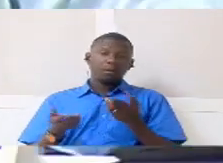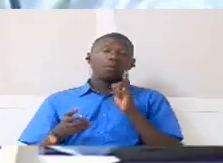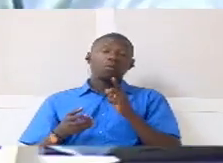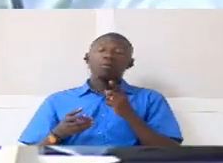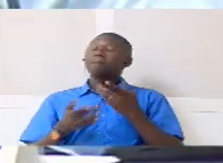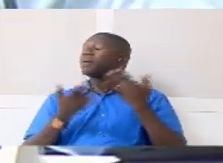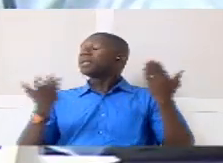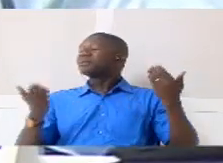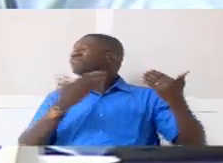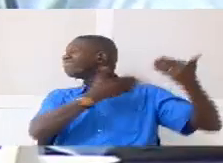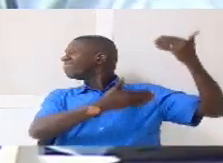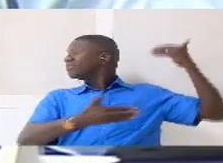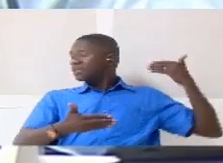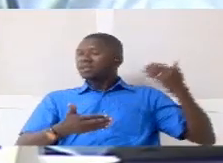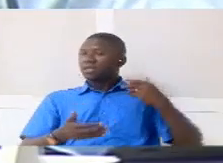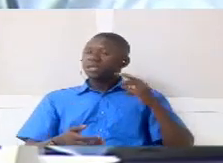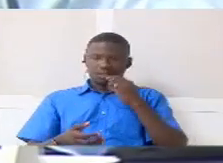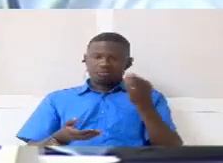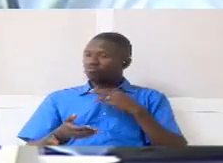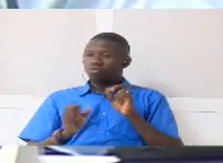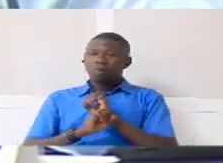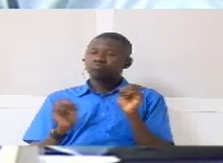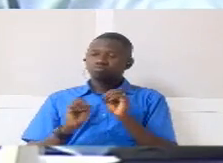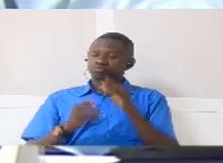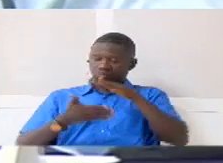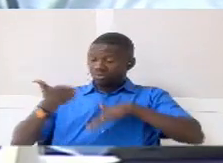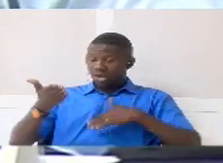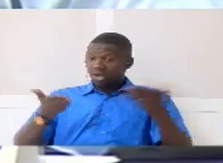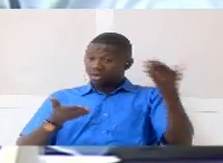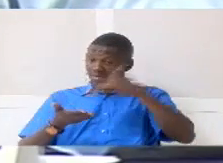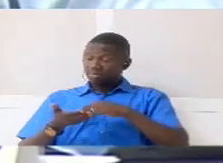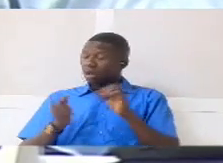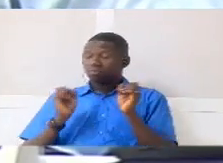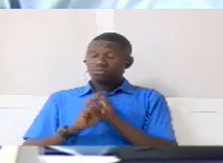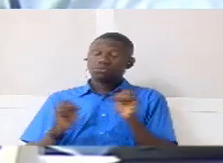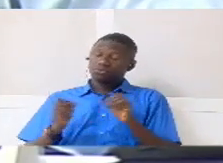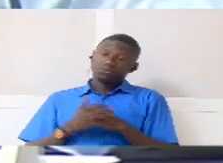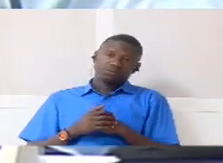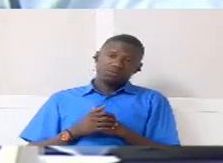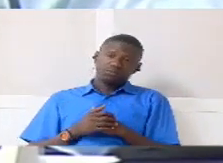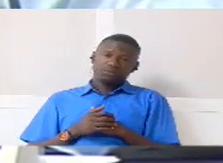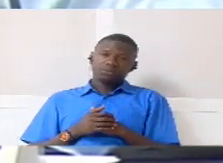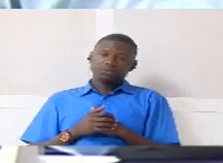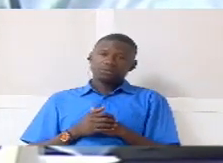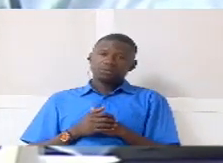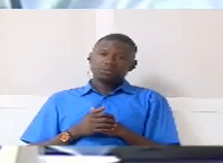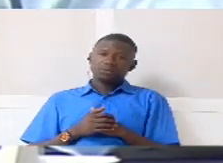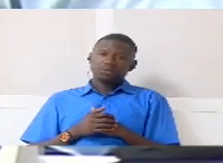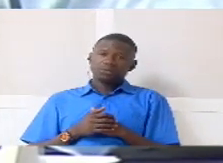documentation. Would you say that it was a tolerated practice at the